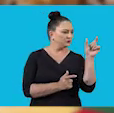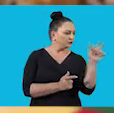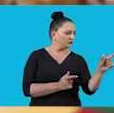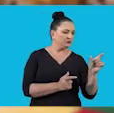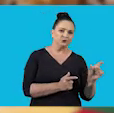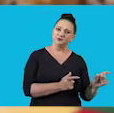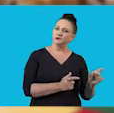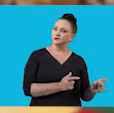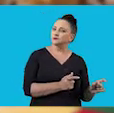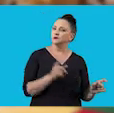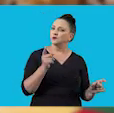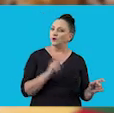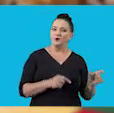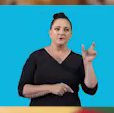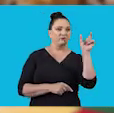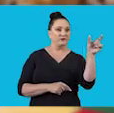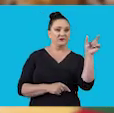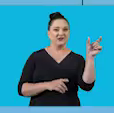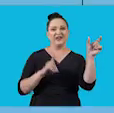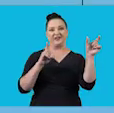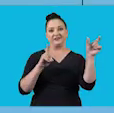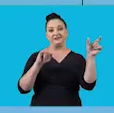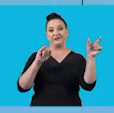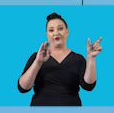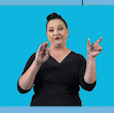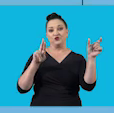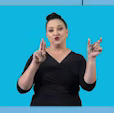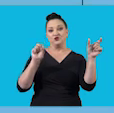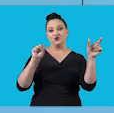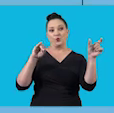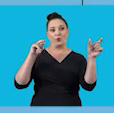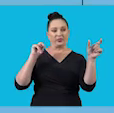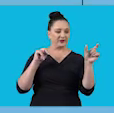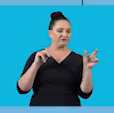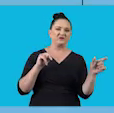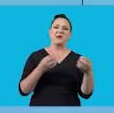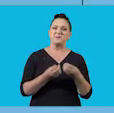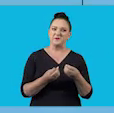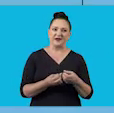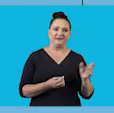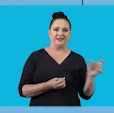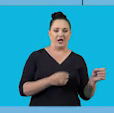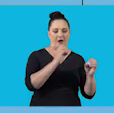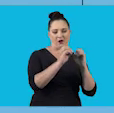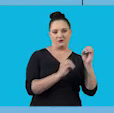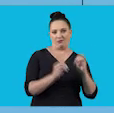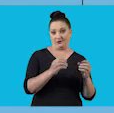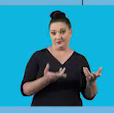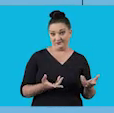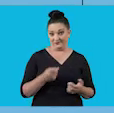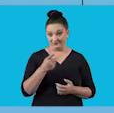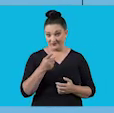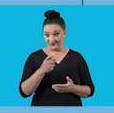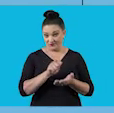we kept on throwing in here and there. The words such as diffusion, matter, and particles. And then